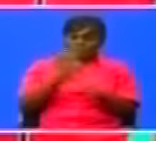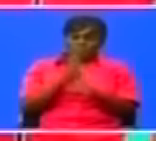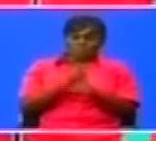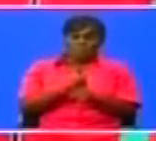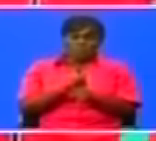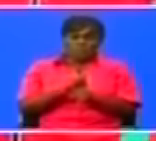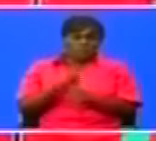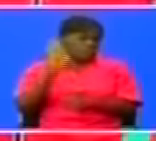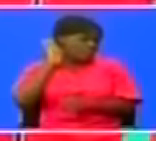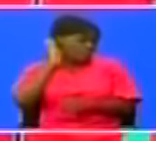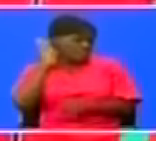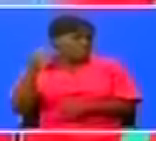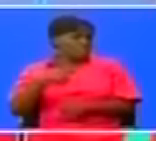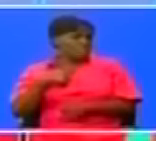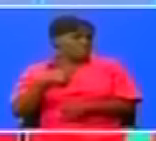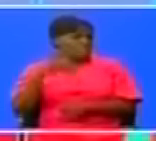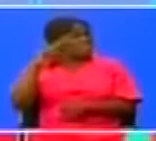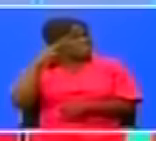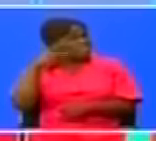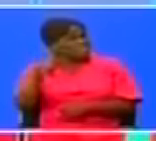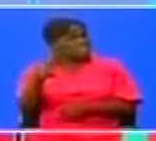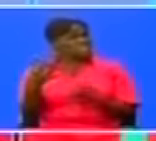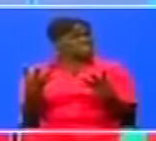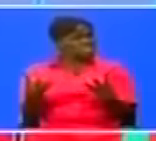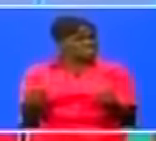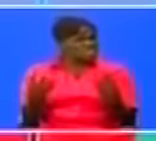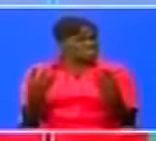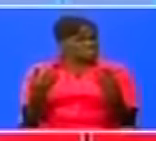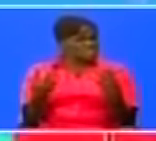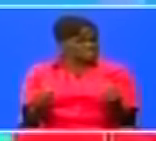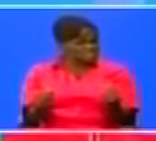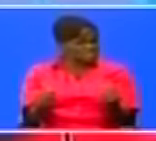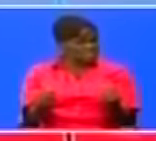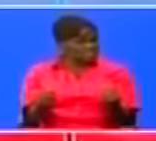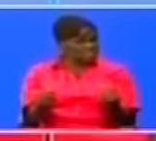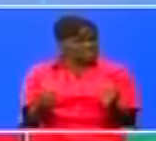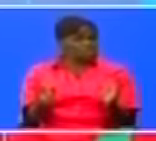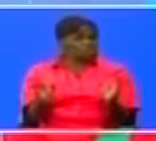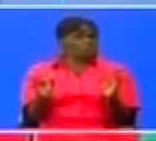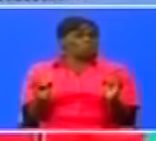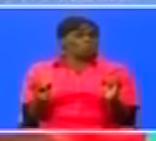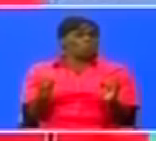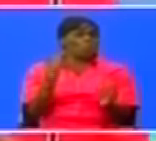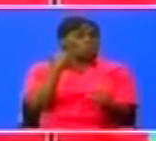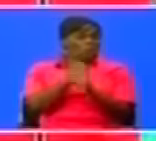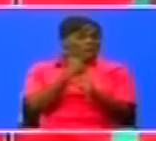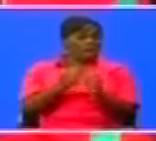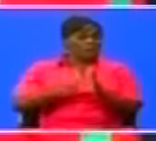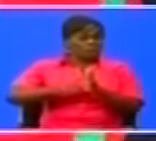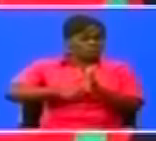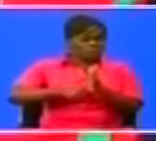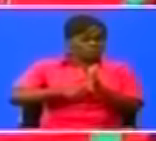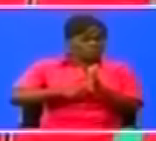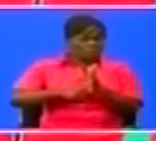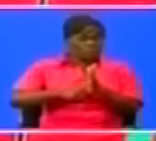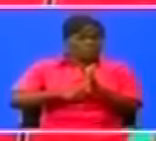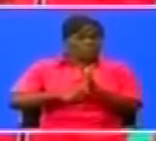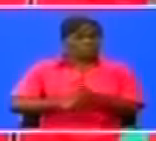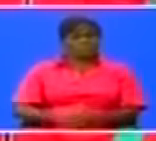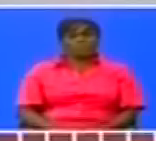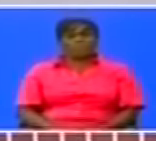wananisikia, wajue wasifikie huku tunakujanga kuchuna pesa juu ya miti huku. Ni kazi ngumu, tunakuja huku, tunafanya kazi kwa